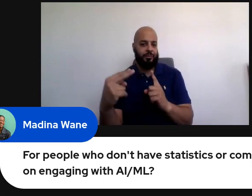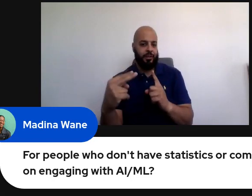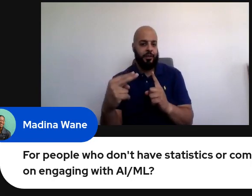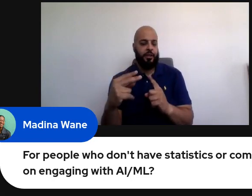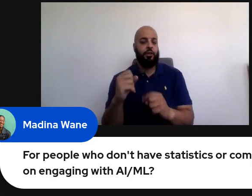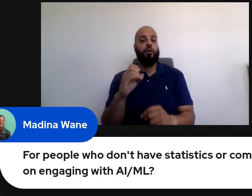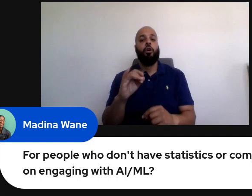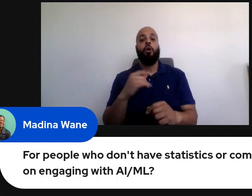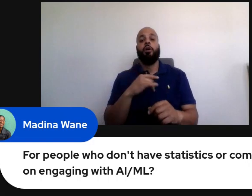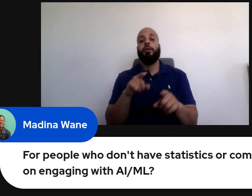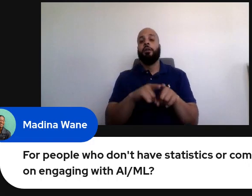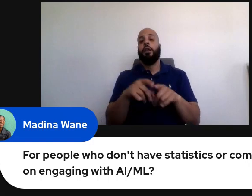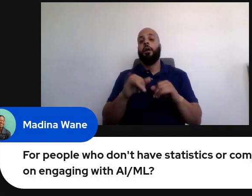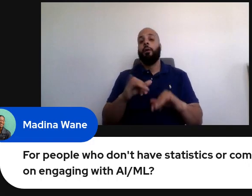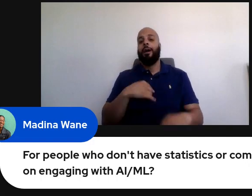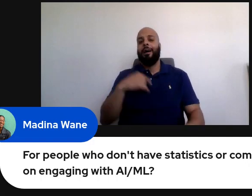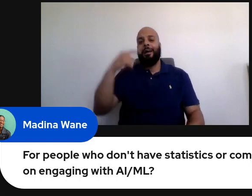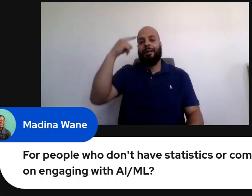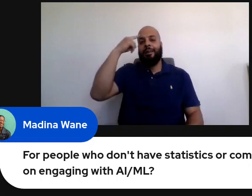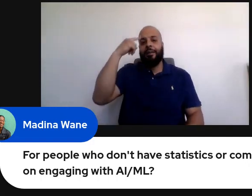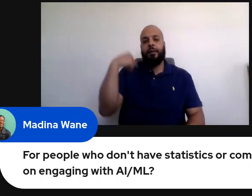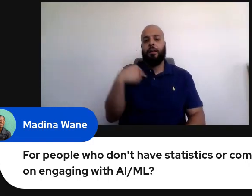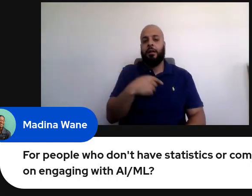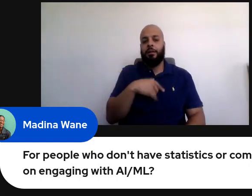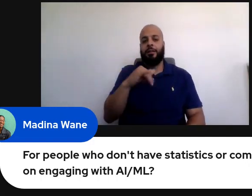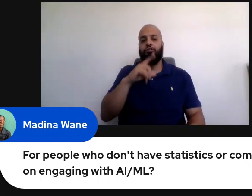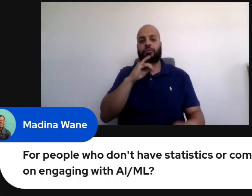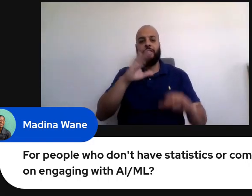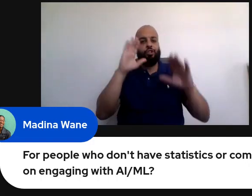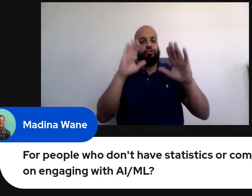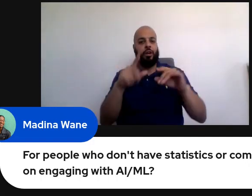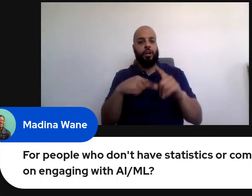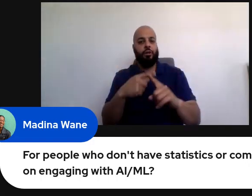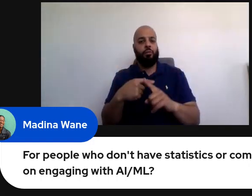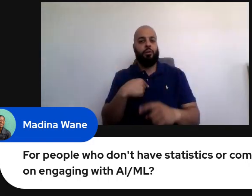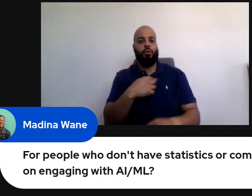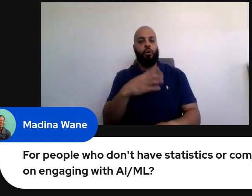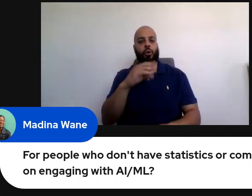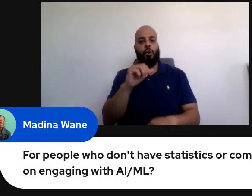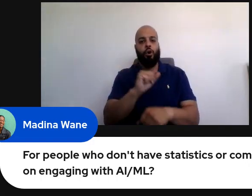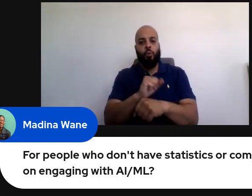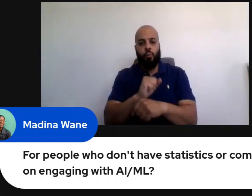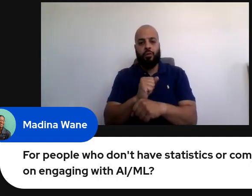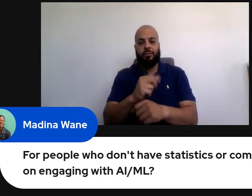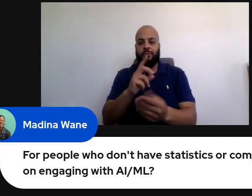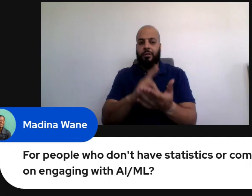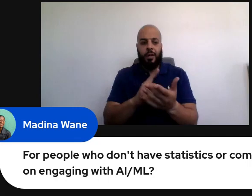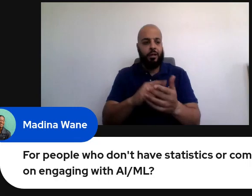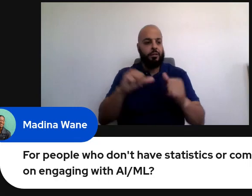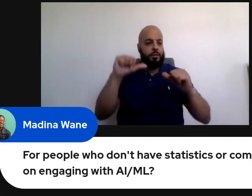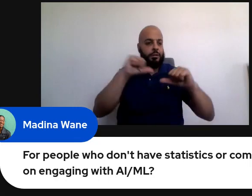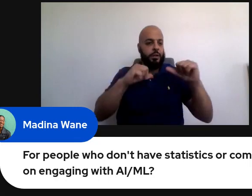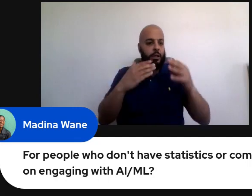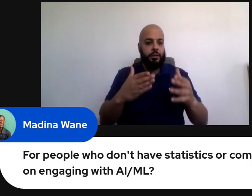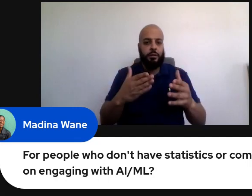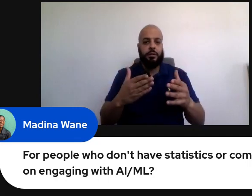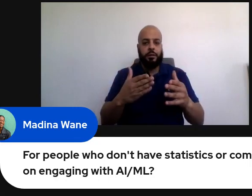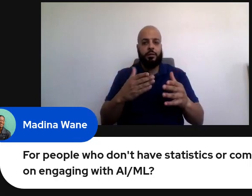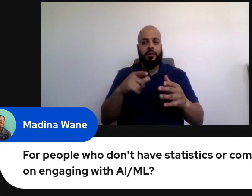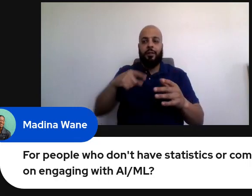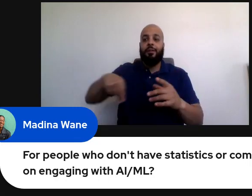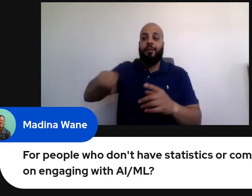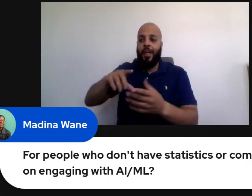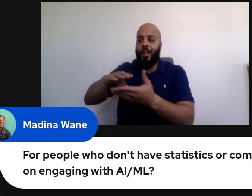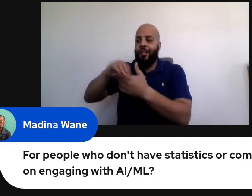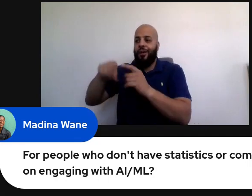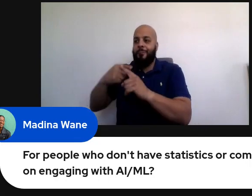that it's great when my colleagues who are doctors or scientists as well do learn about